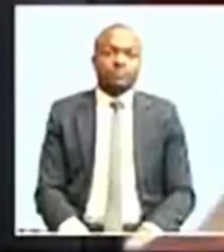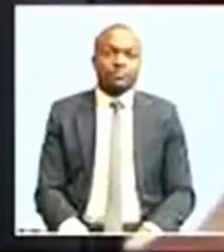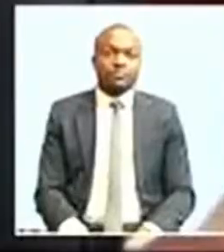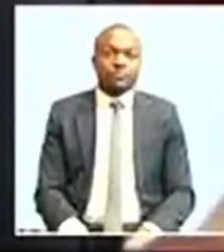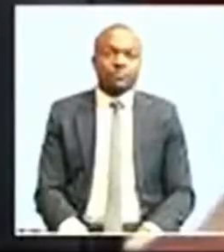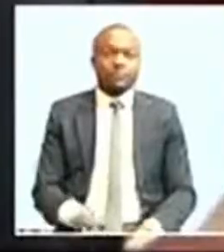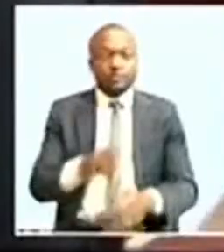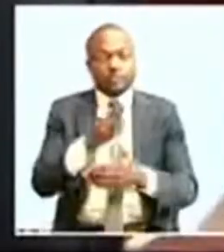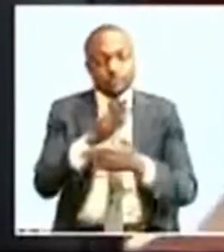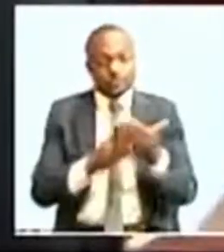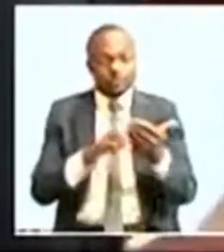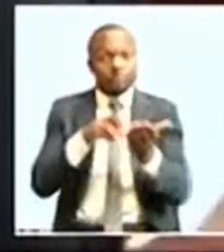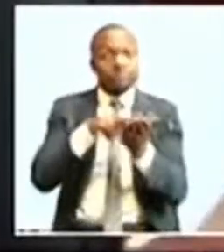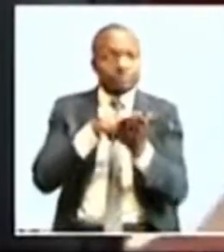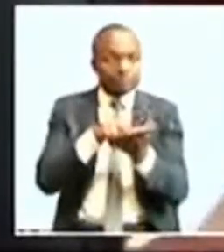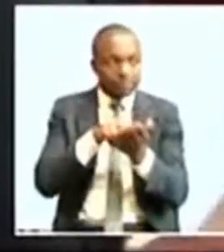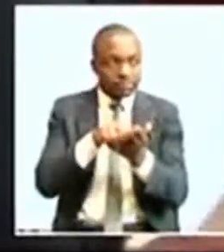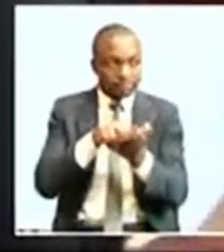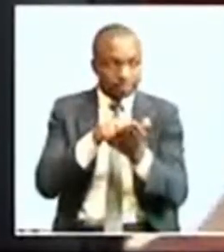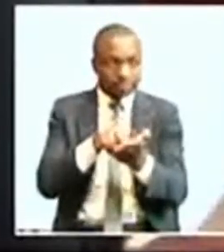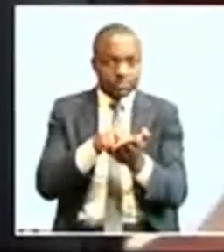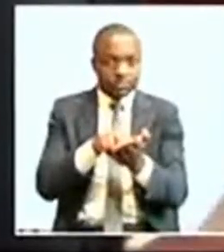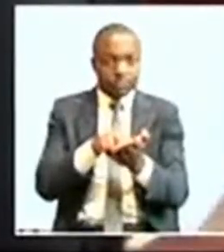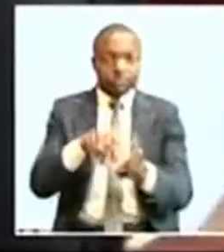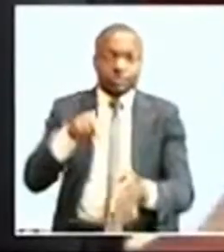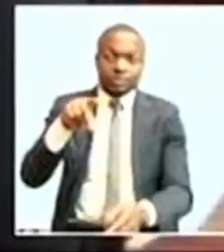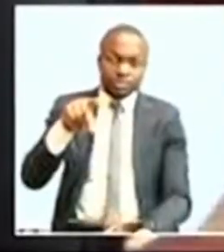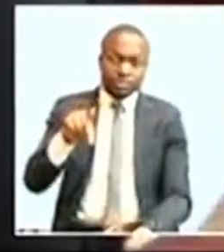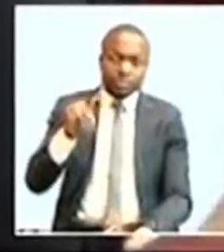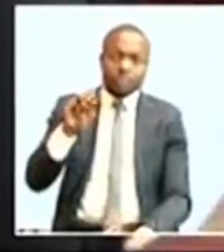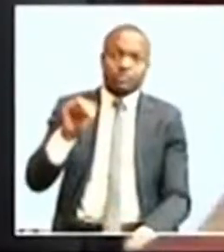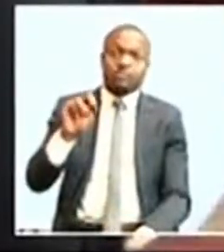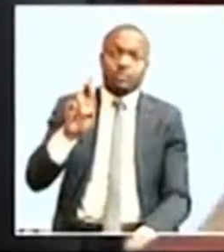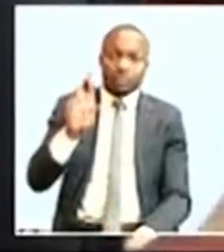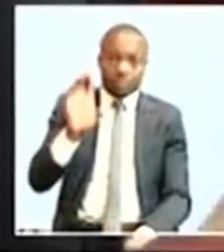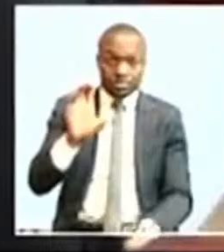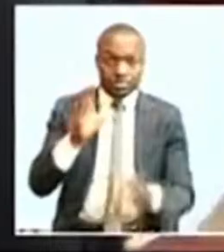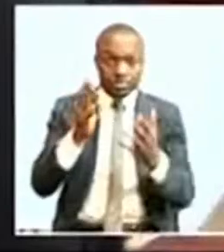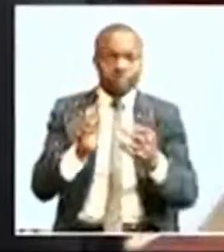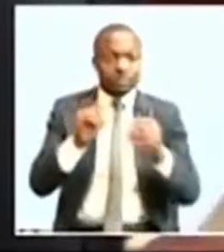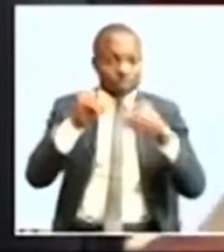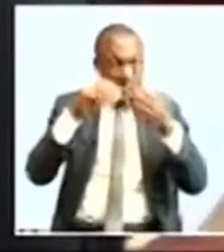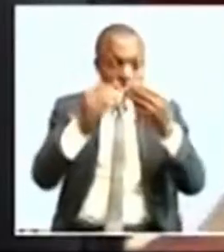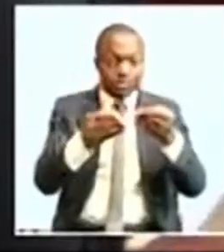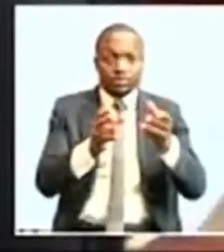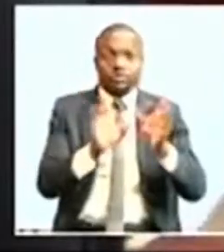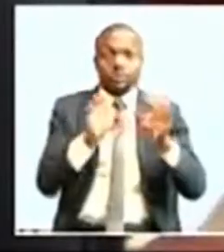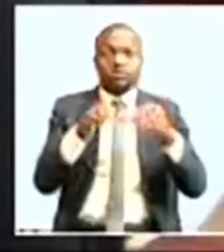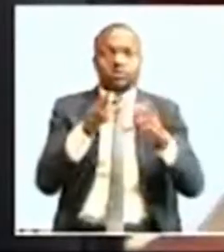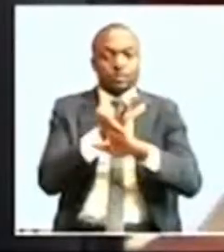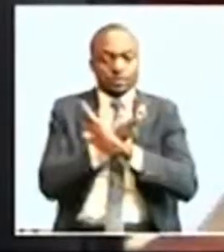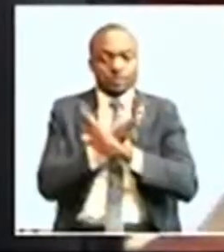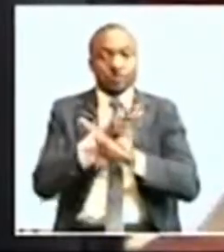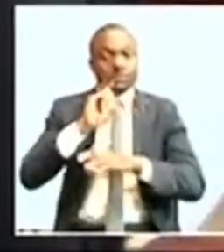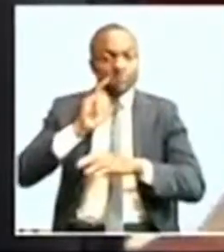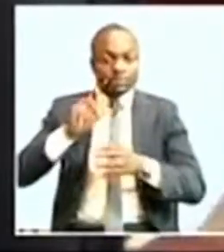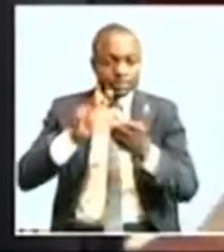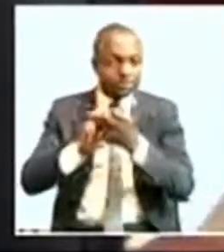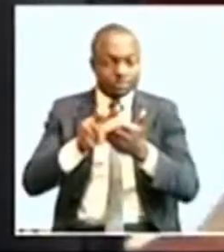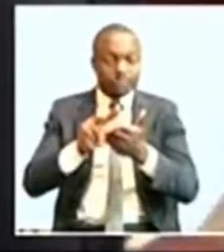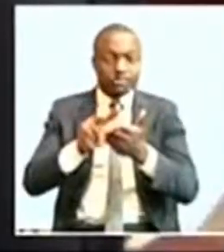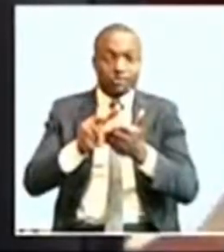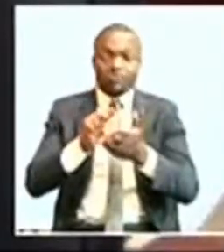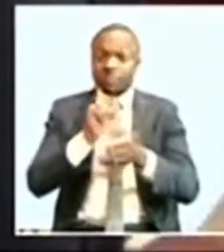So some of the recommendations that PMRC seeks to present to this committee on whether Zambia should ratify or not.